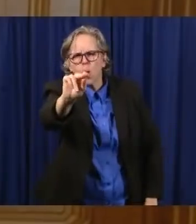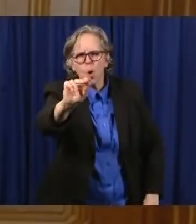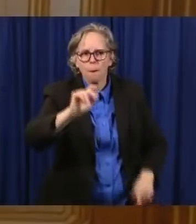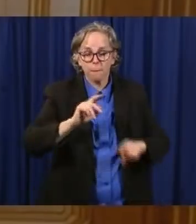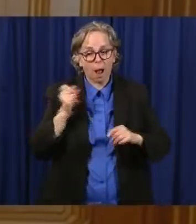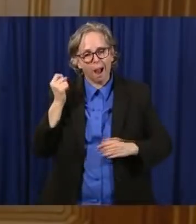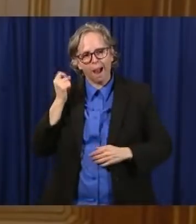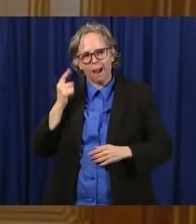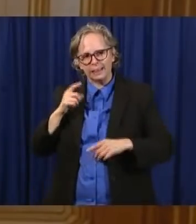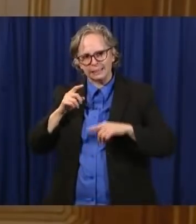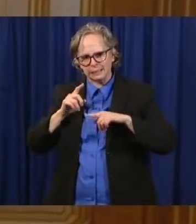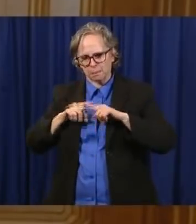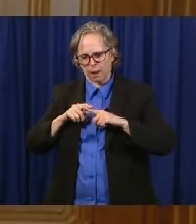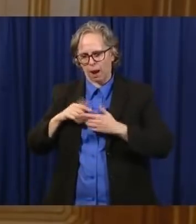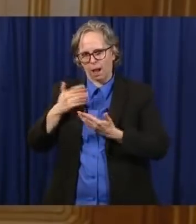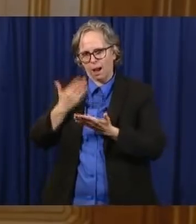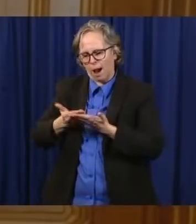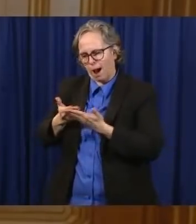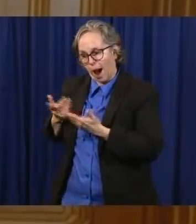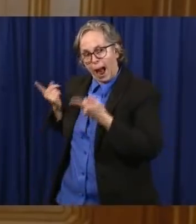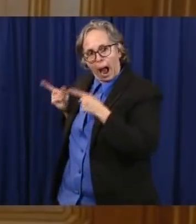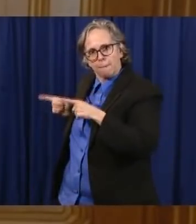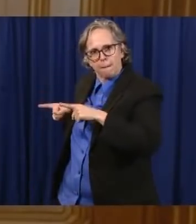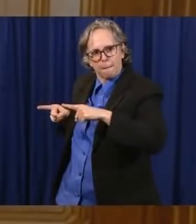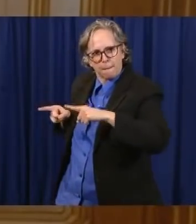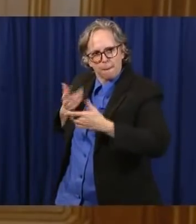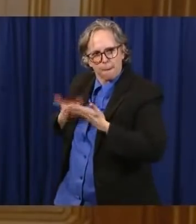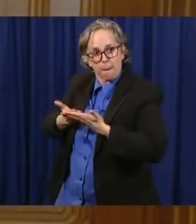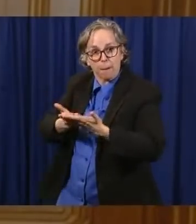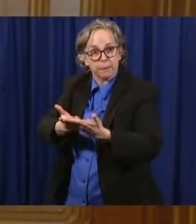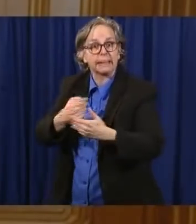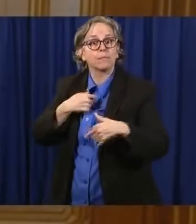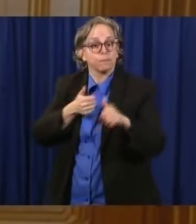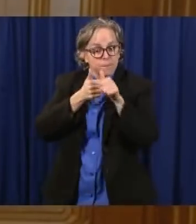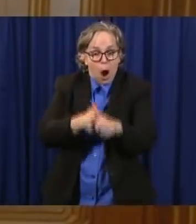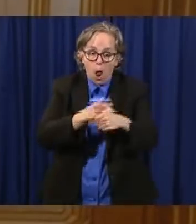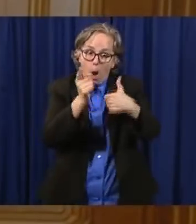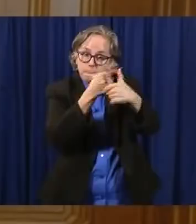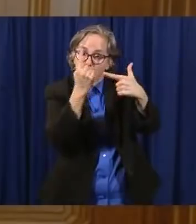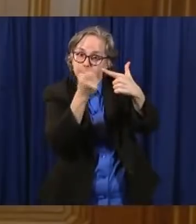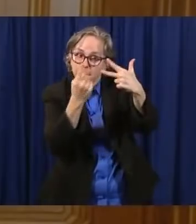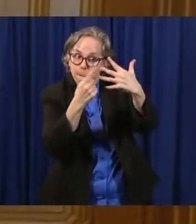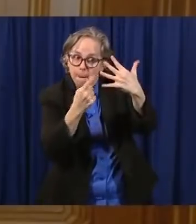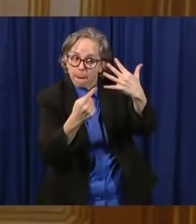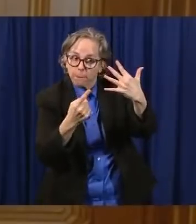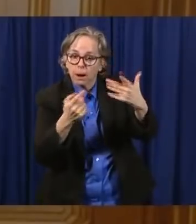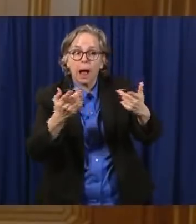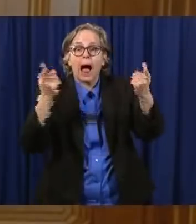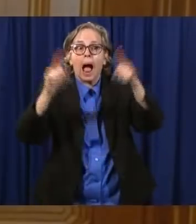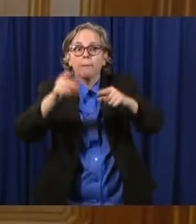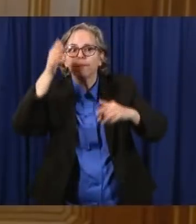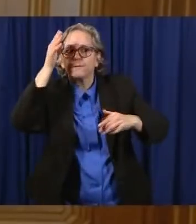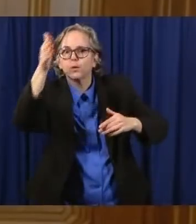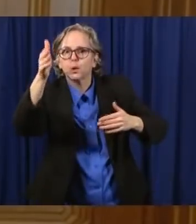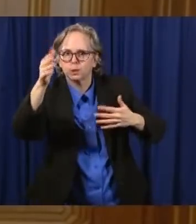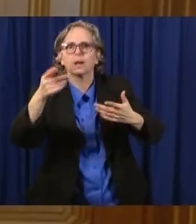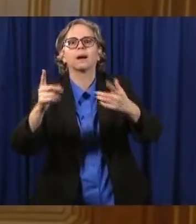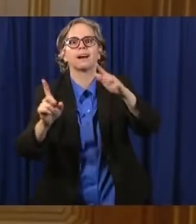way, then those results will be fairly accurate.